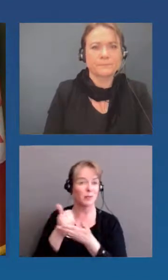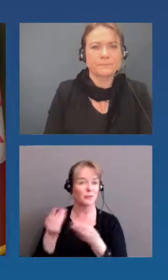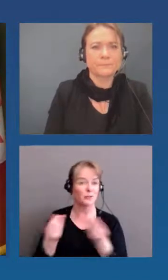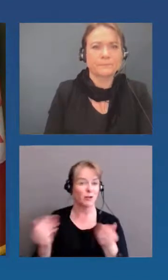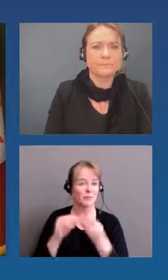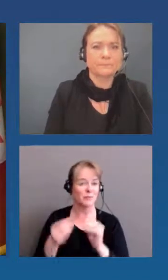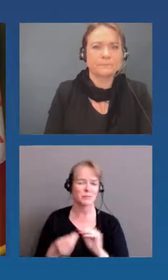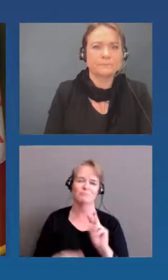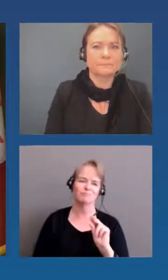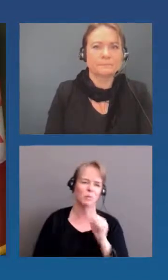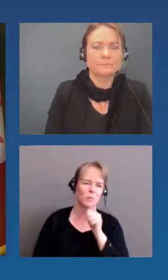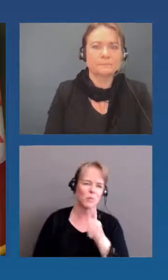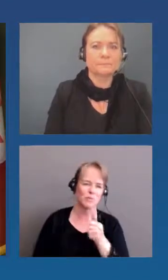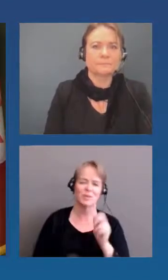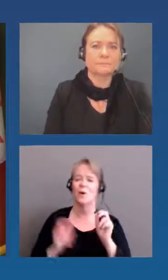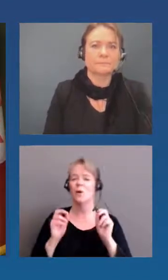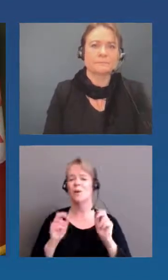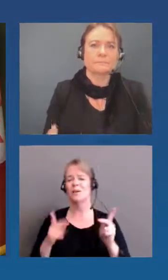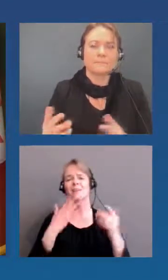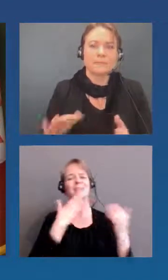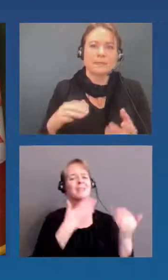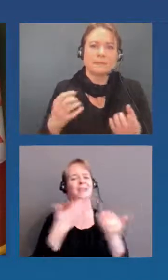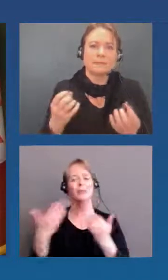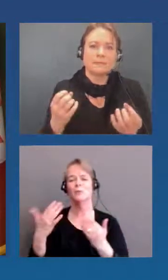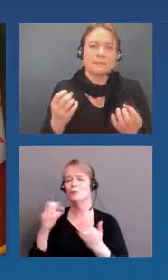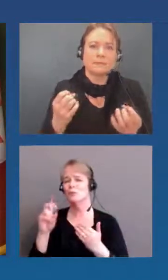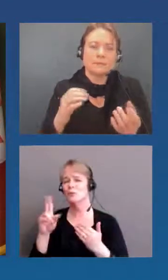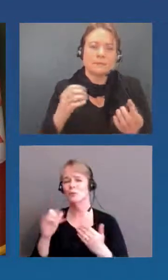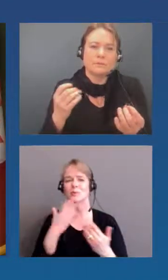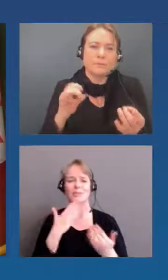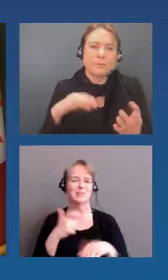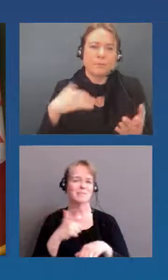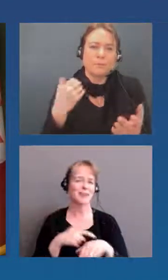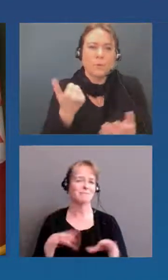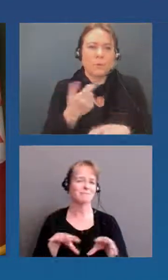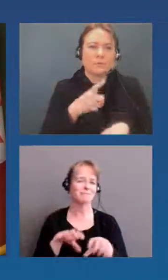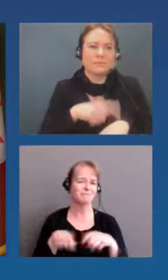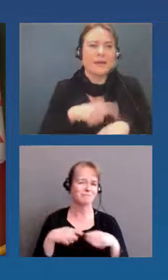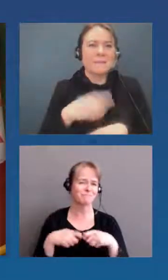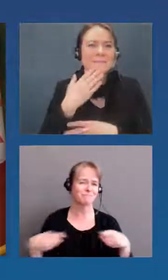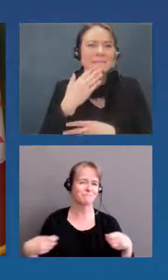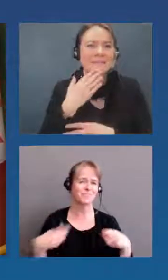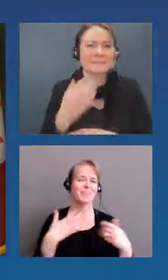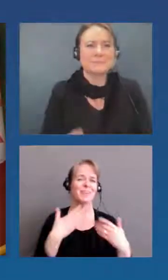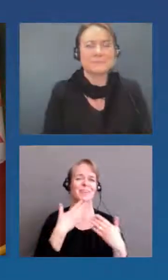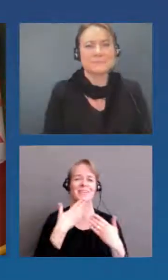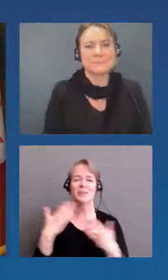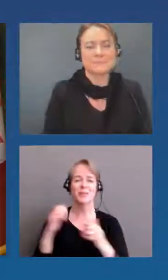time we have. C'est tout le temps que nous disposons aujourd'hui. Thank you. Merci.